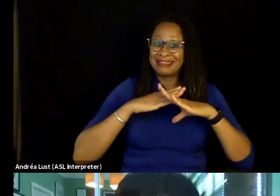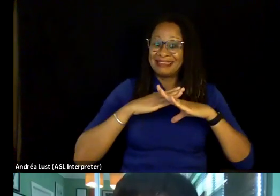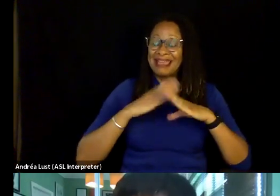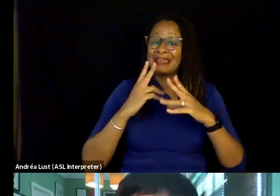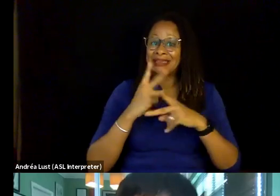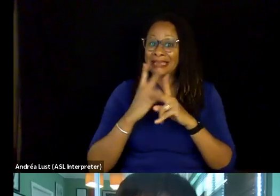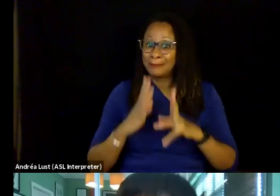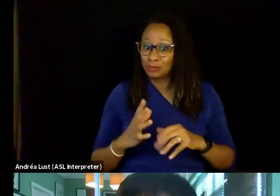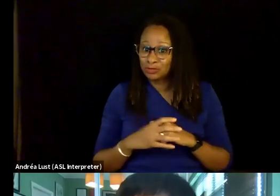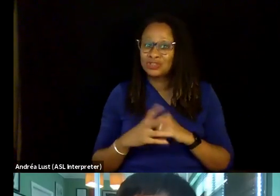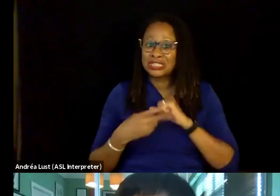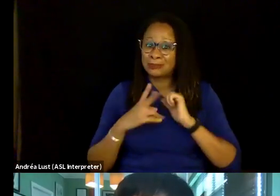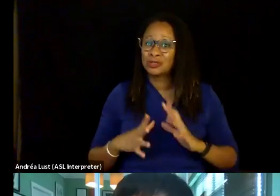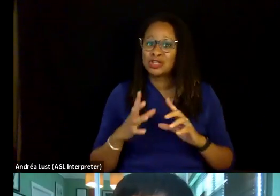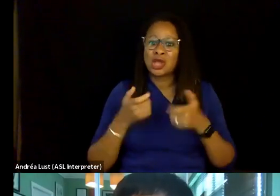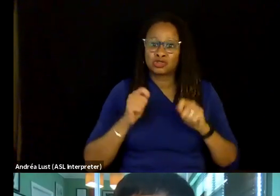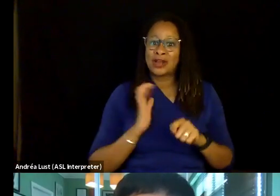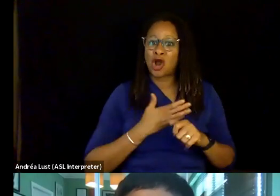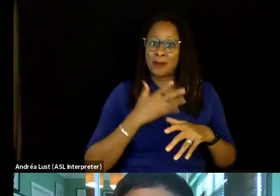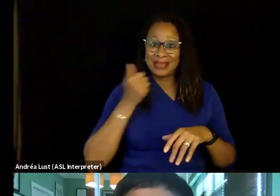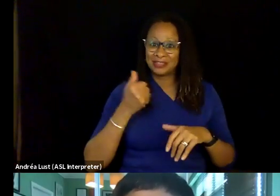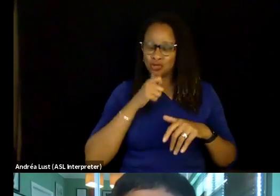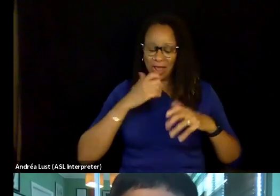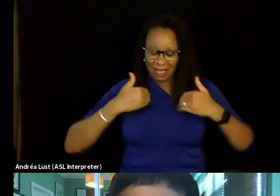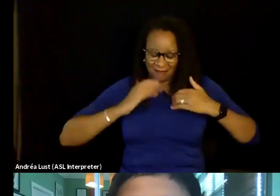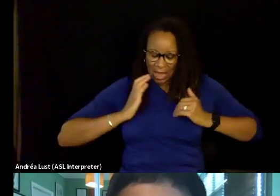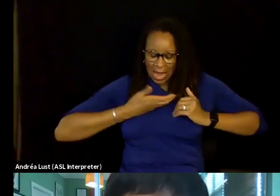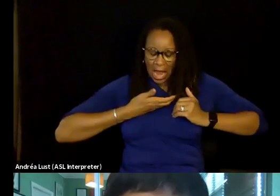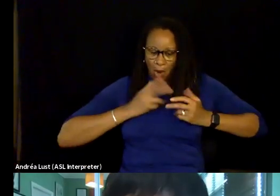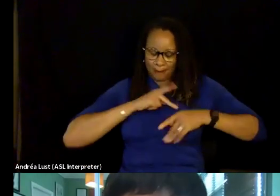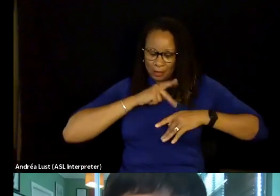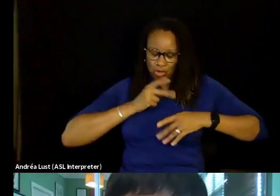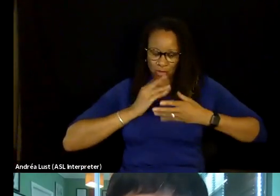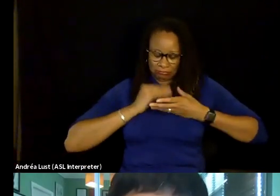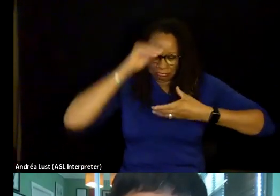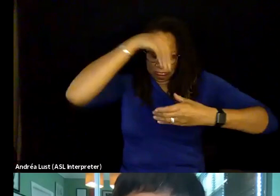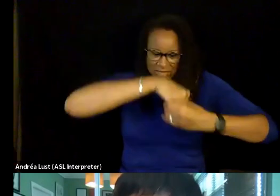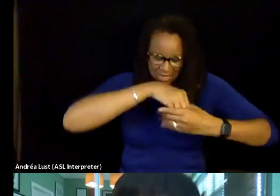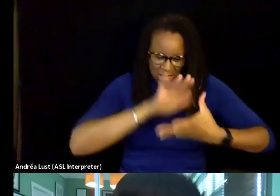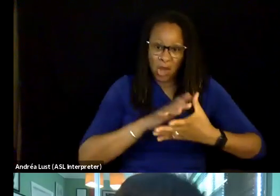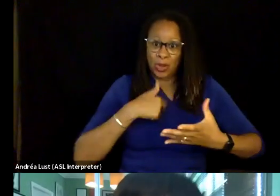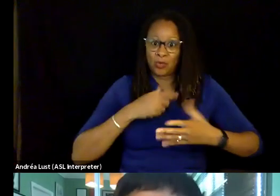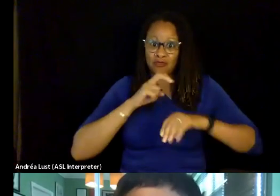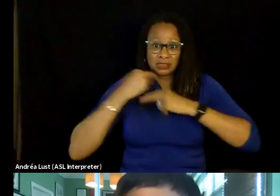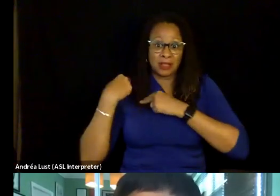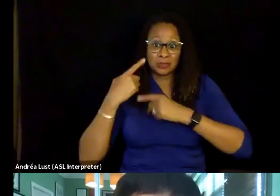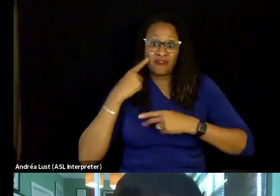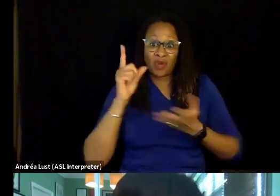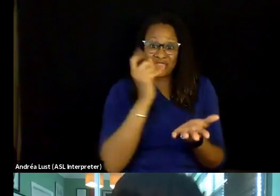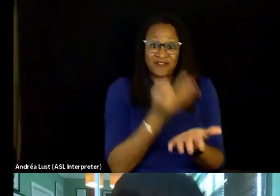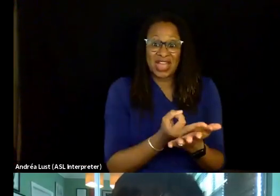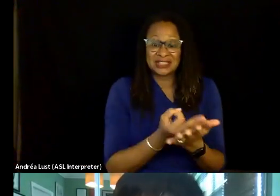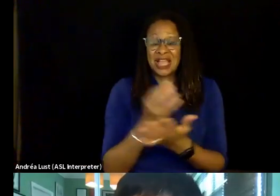best to take ourselves out, right? Where we were held accountable for the facts. The social media